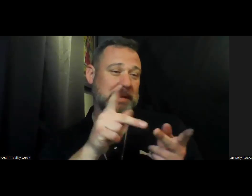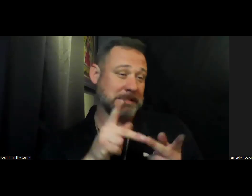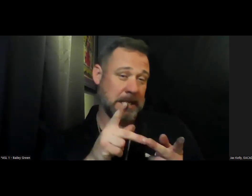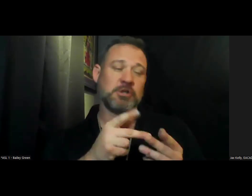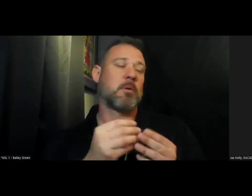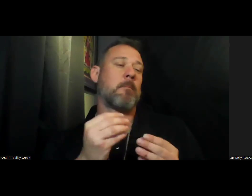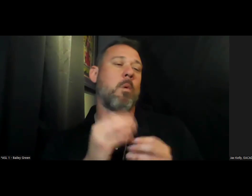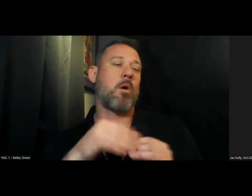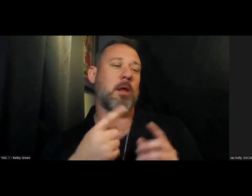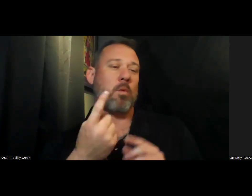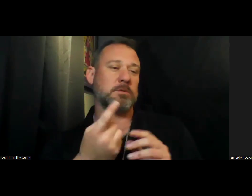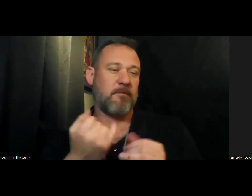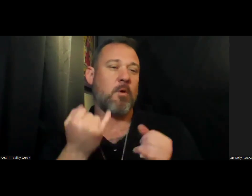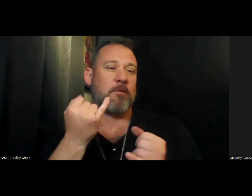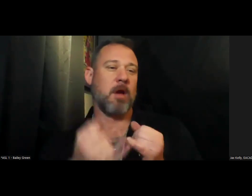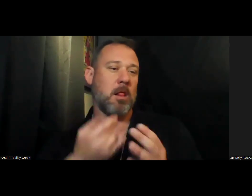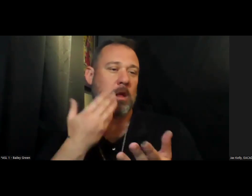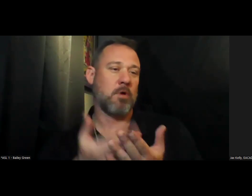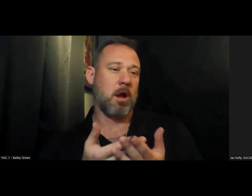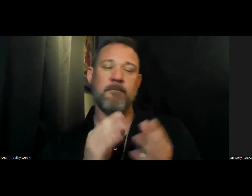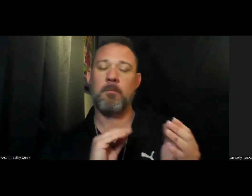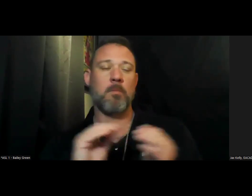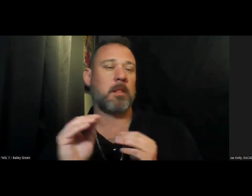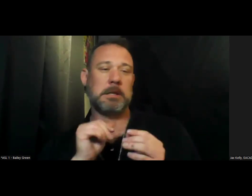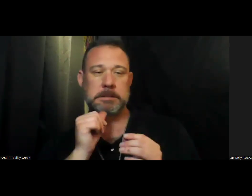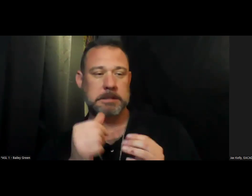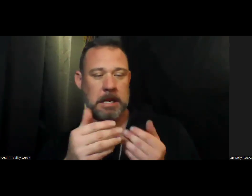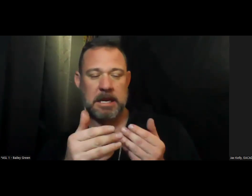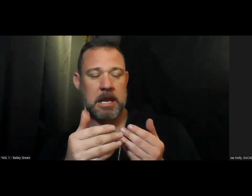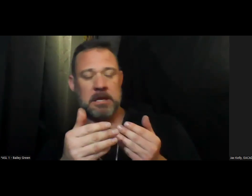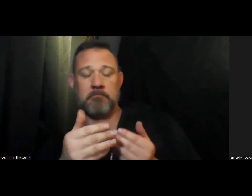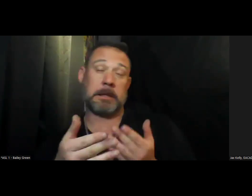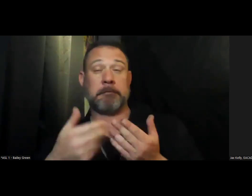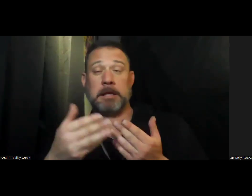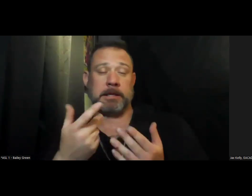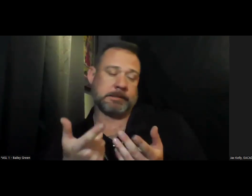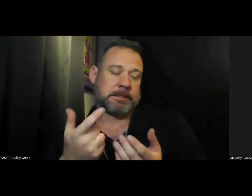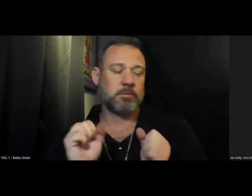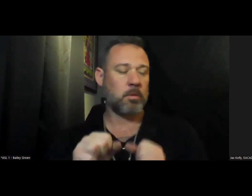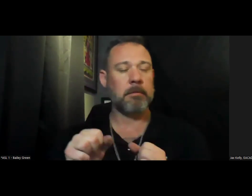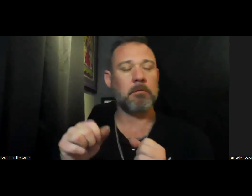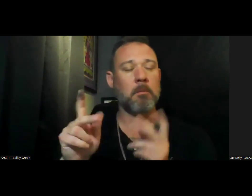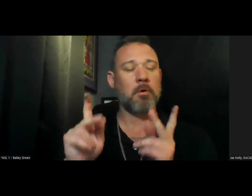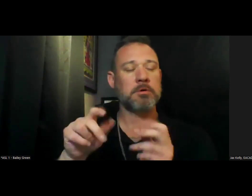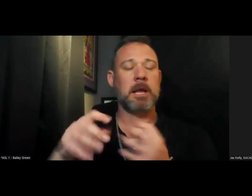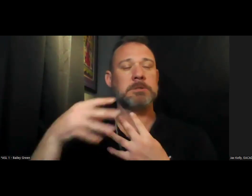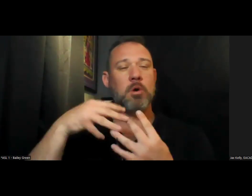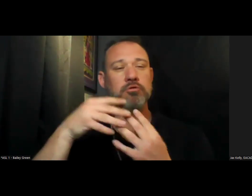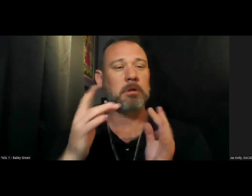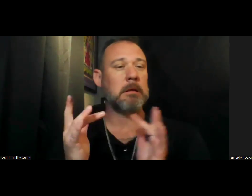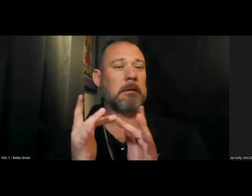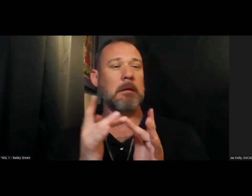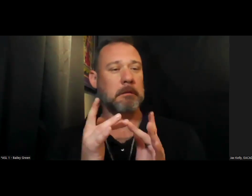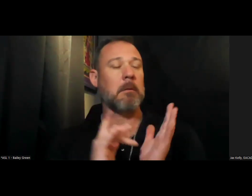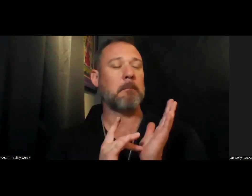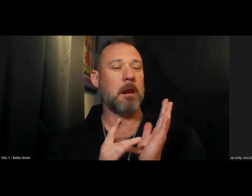arrive. Mobility isn't convenience. It determines whether someone remains socially connected, medically stable,